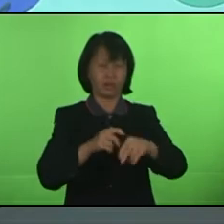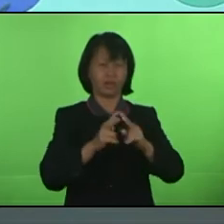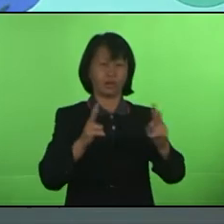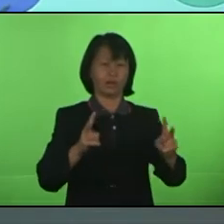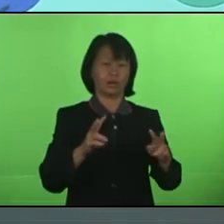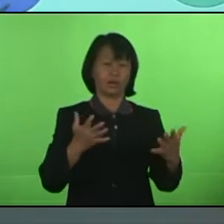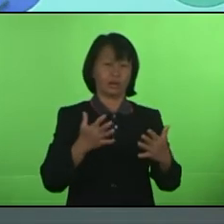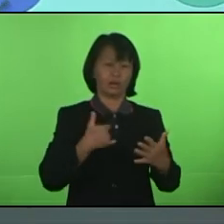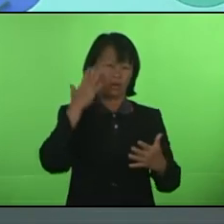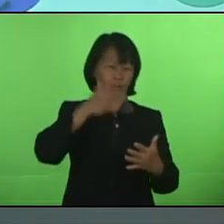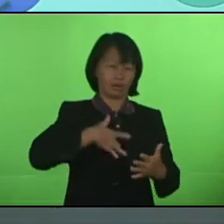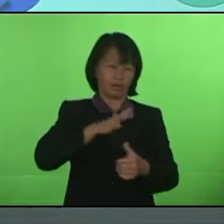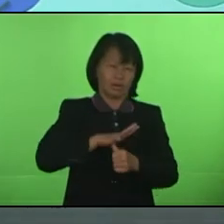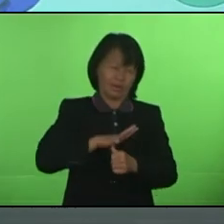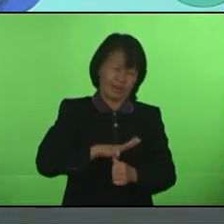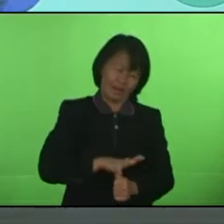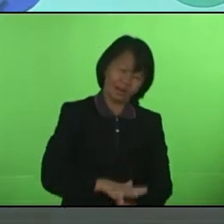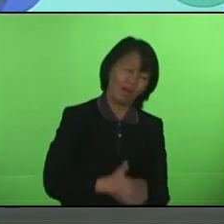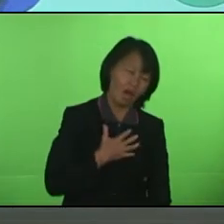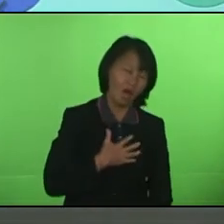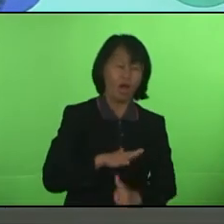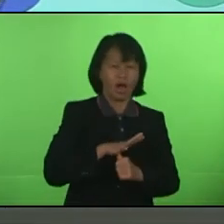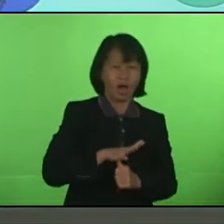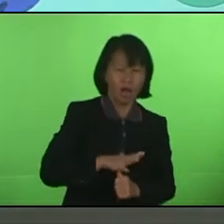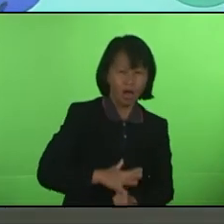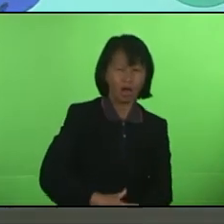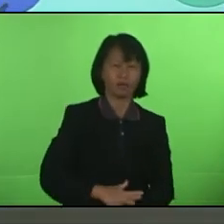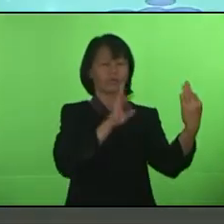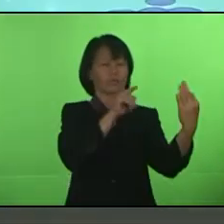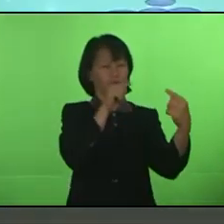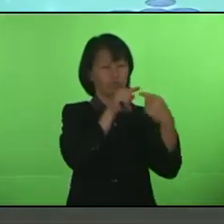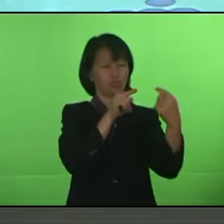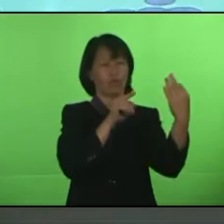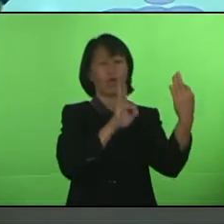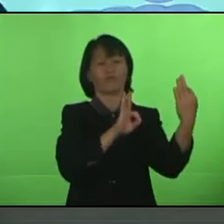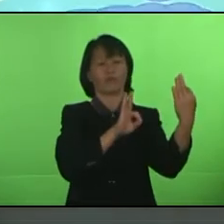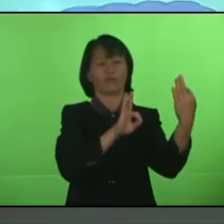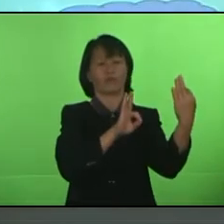down, depressed, stressed, because you lack the motivation.